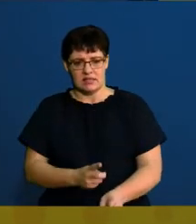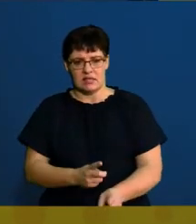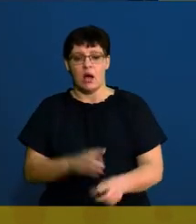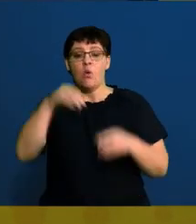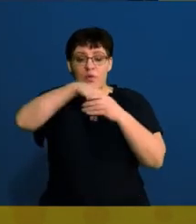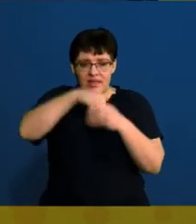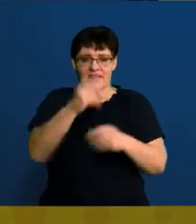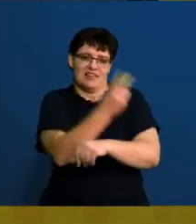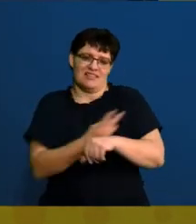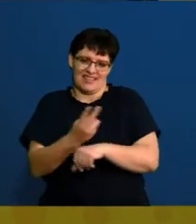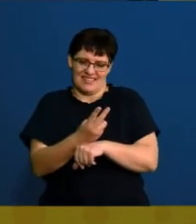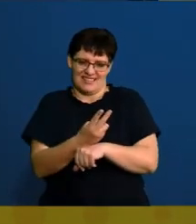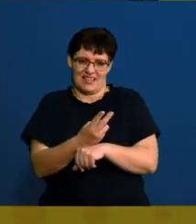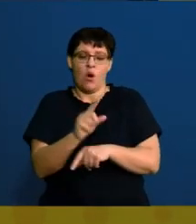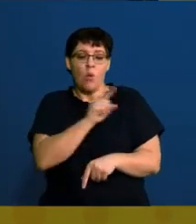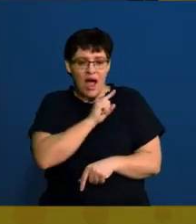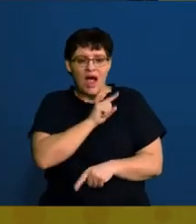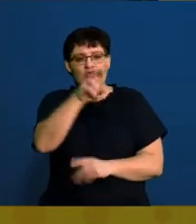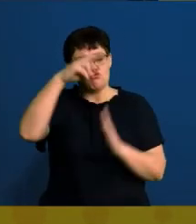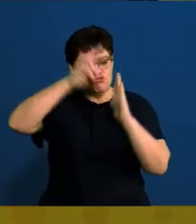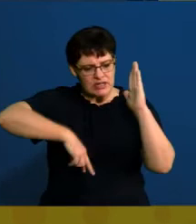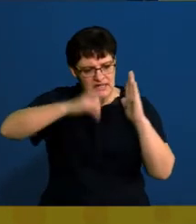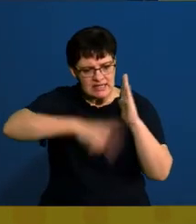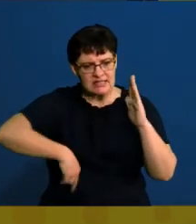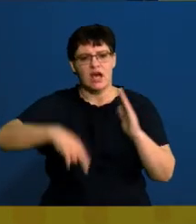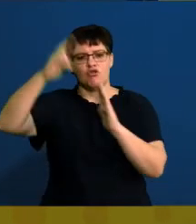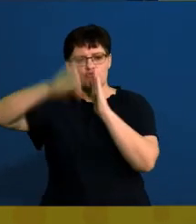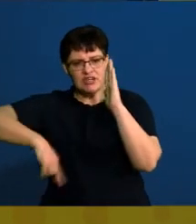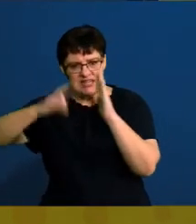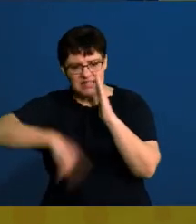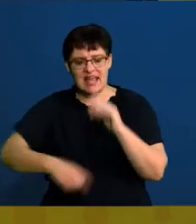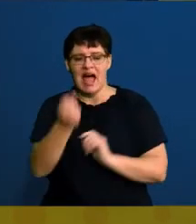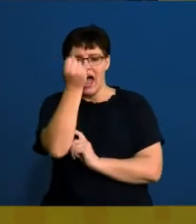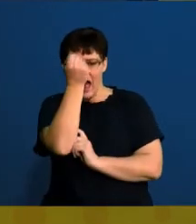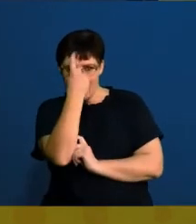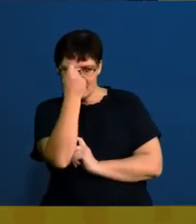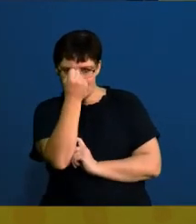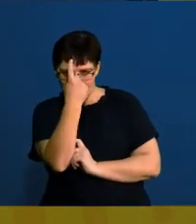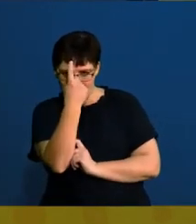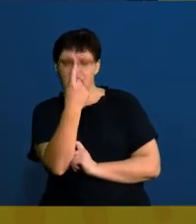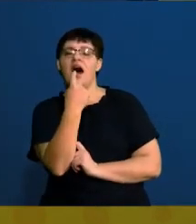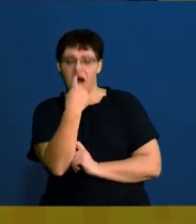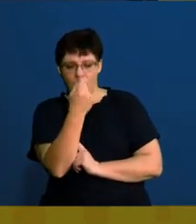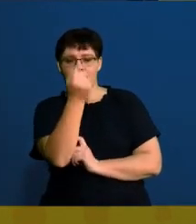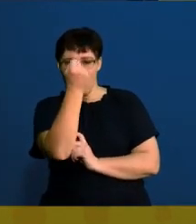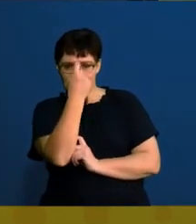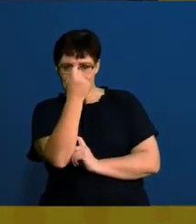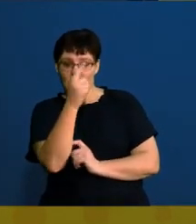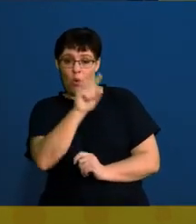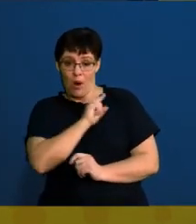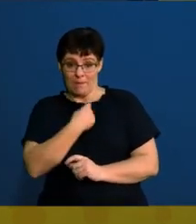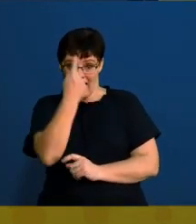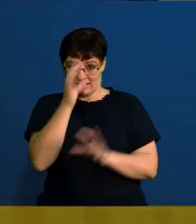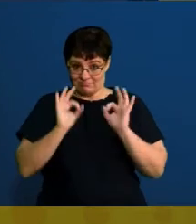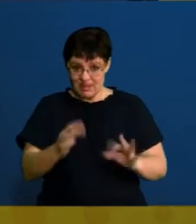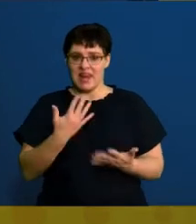hours allocated by reading, understanding, and making sure you are answering the question based on your understanding of